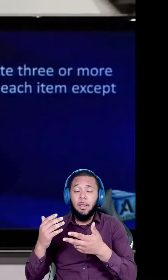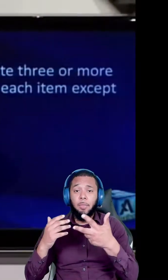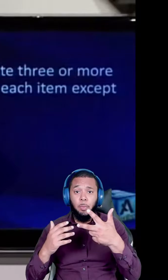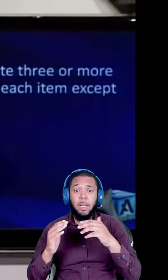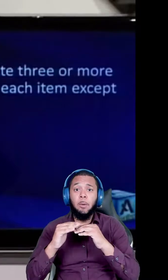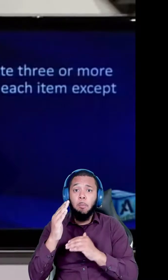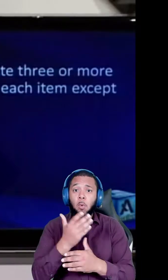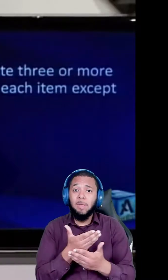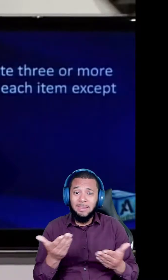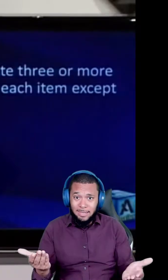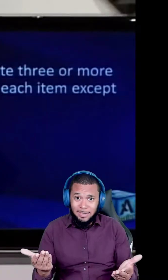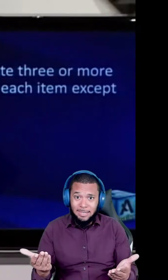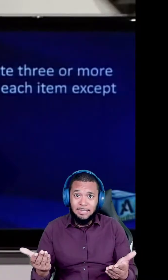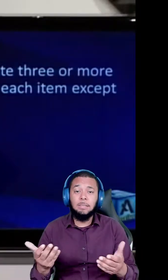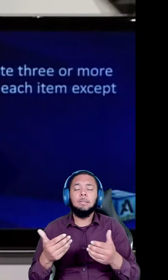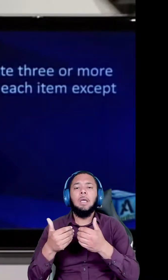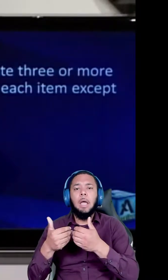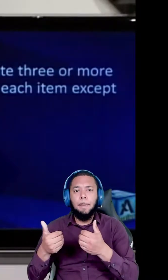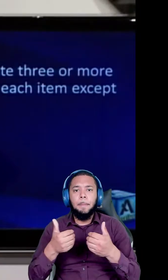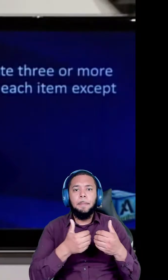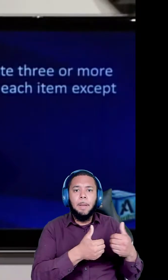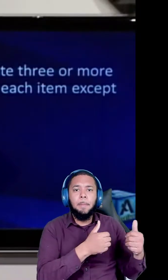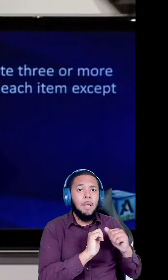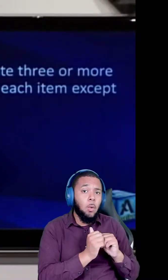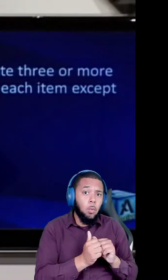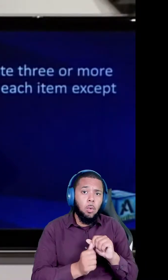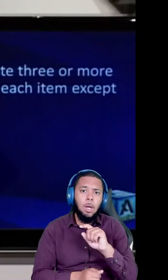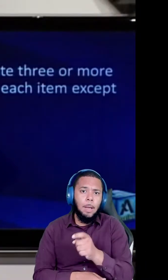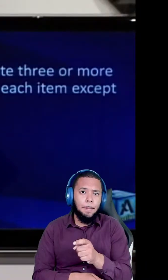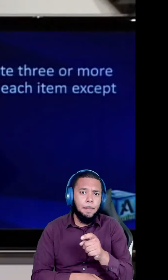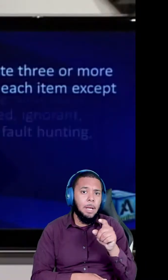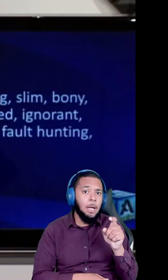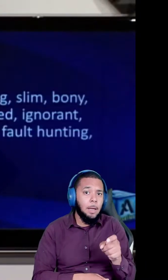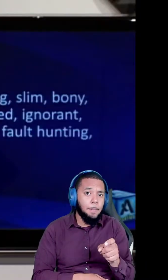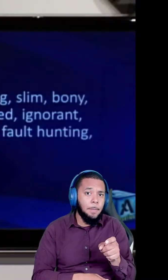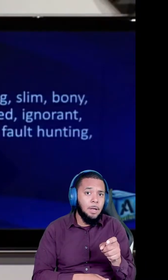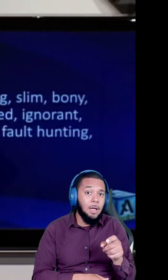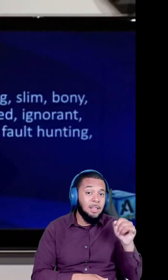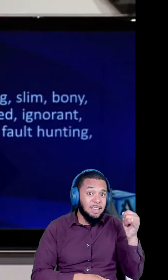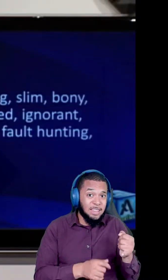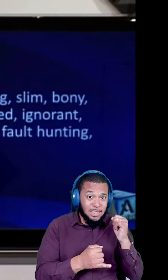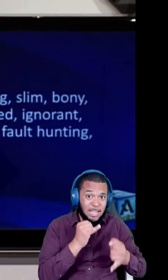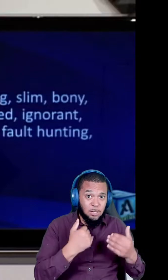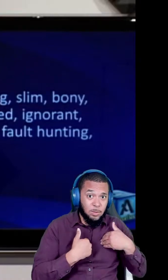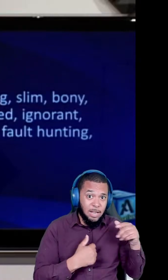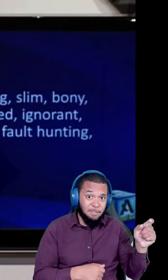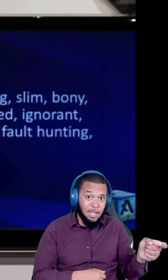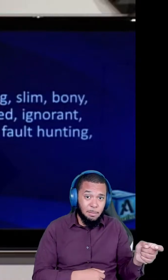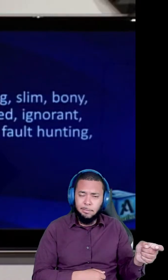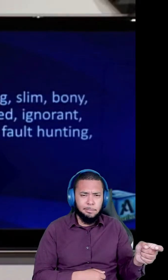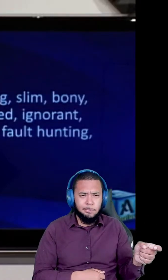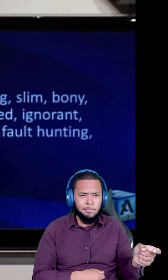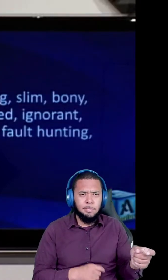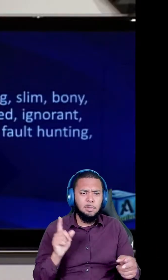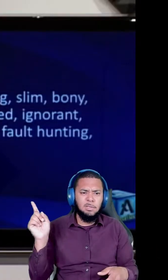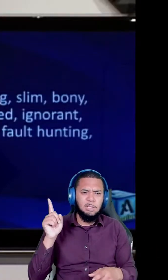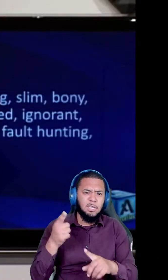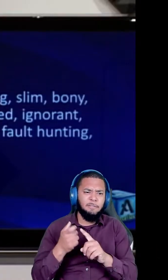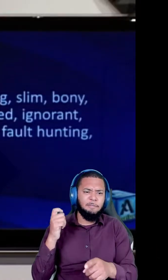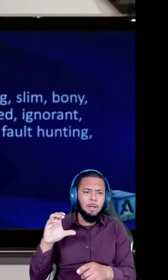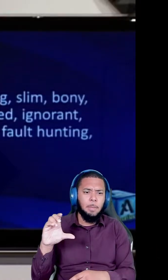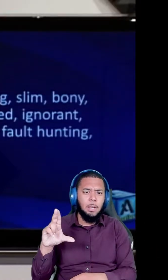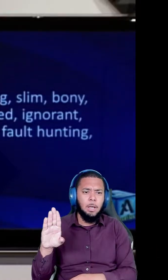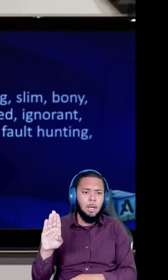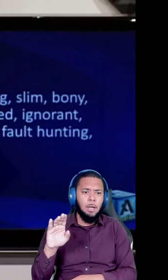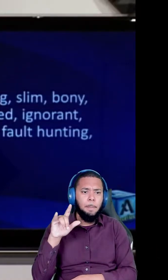put the comma after each item except the last one. Like this from the cub pilot. He was